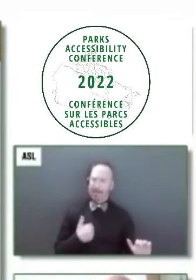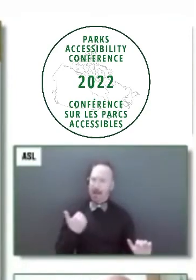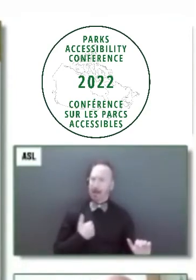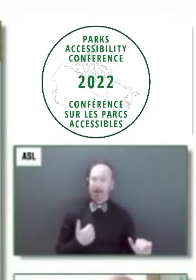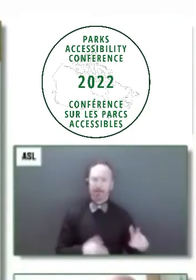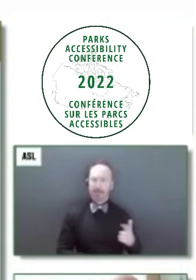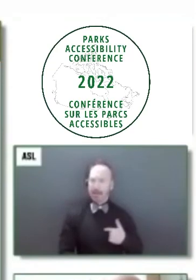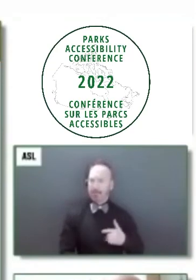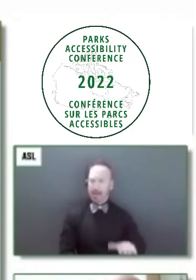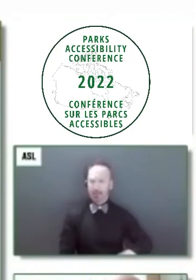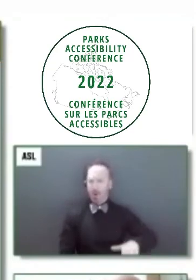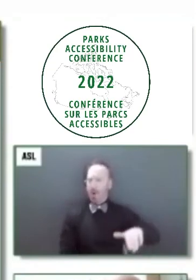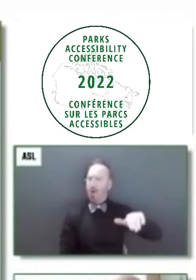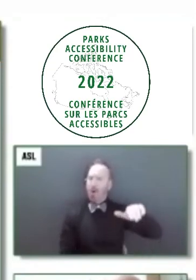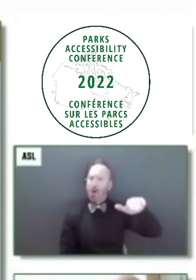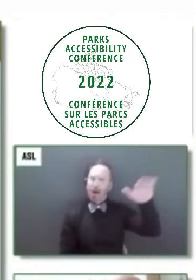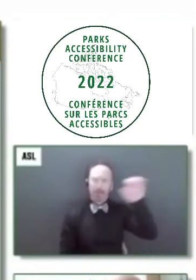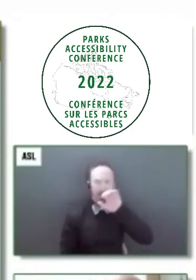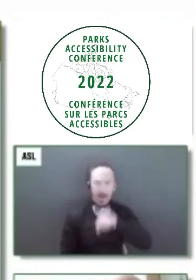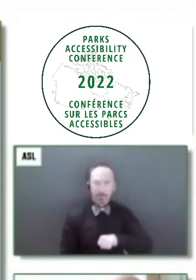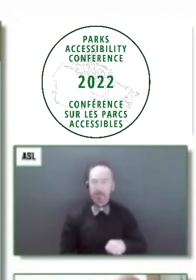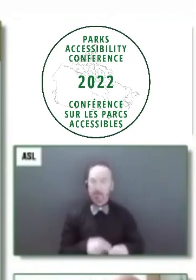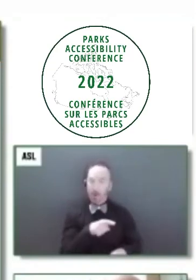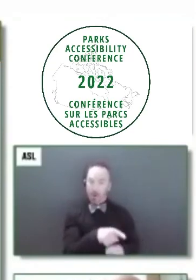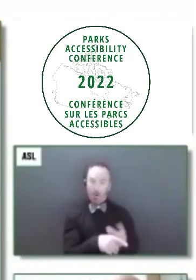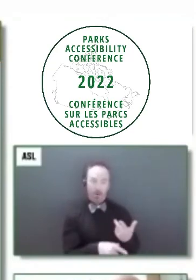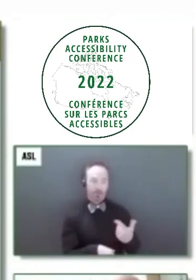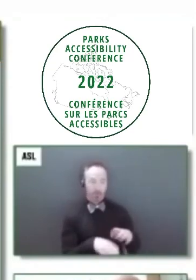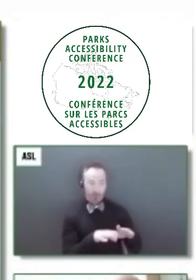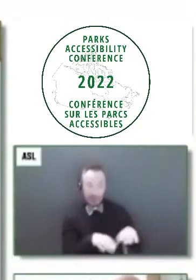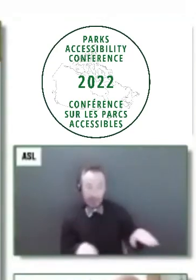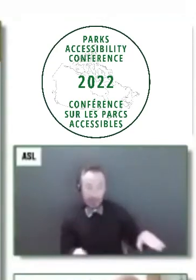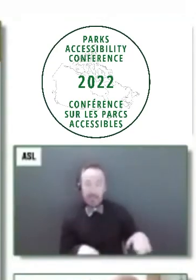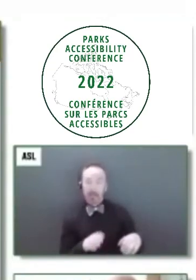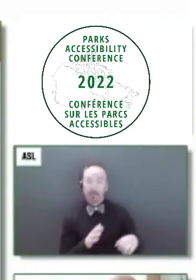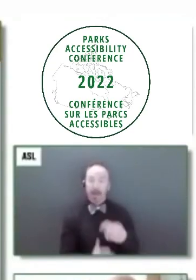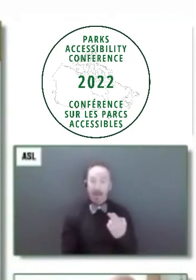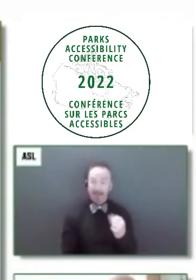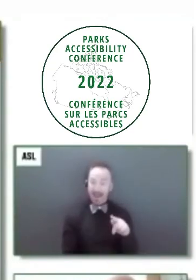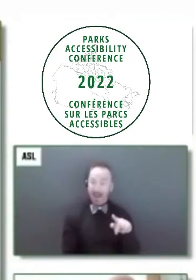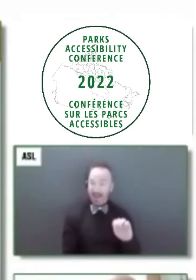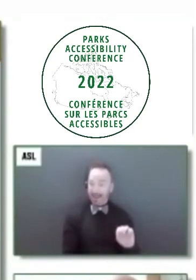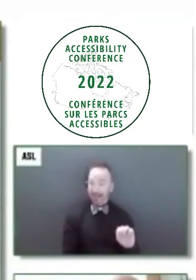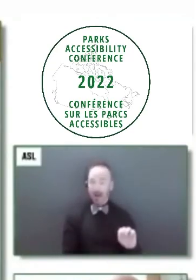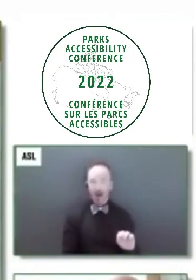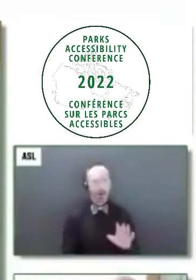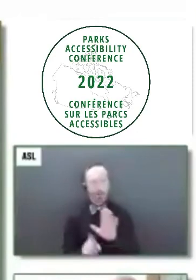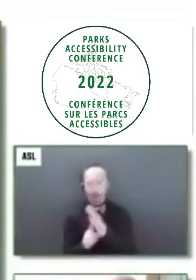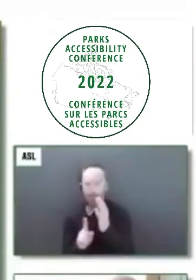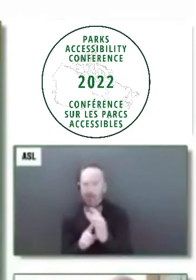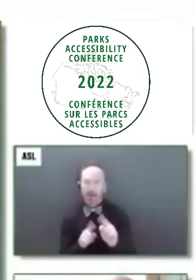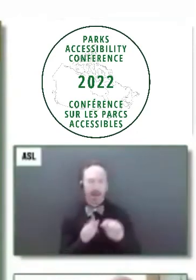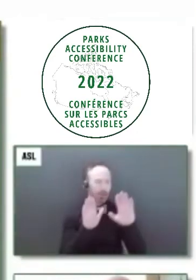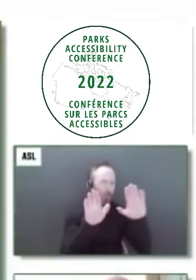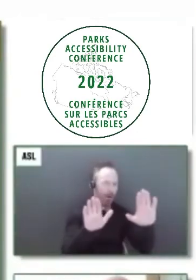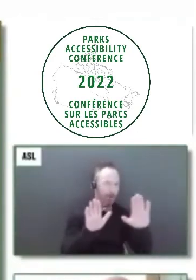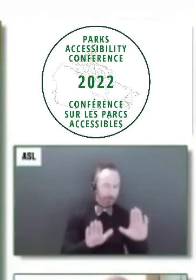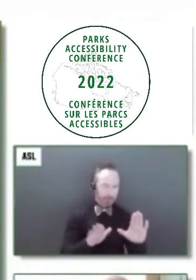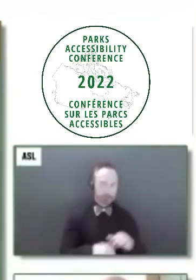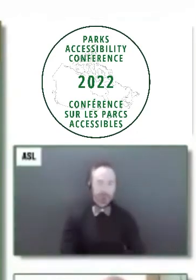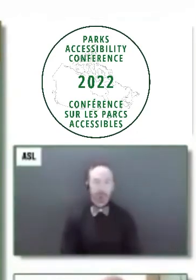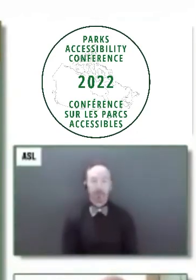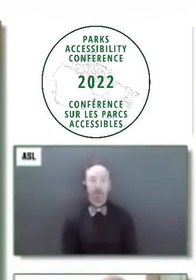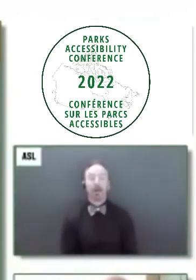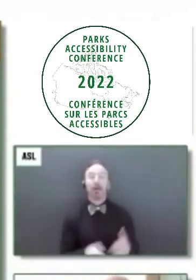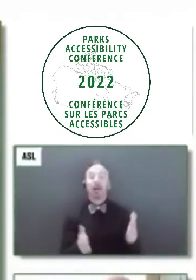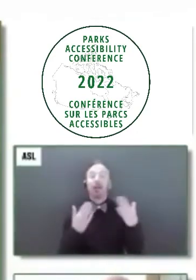very popular and a wonderful part of our program. Next slide, please. Of